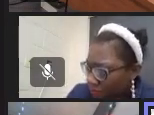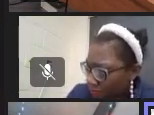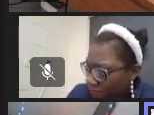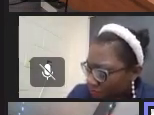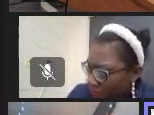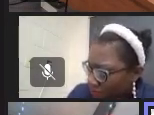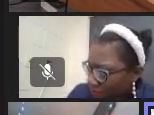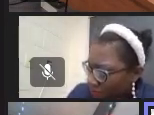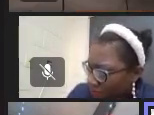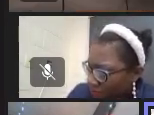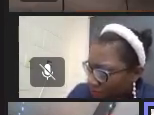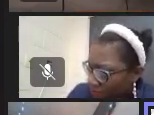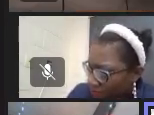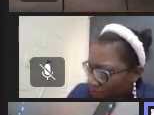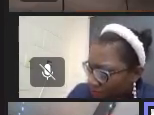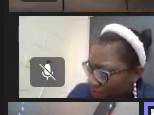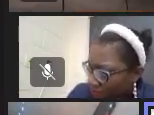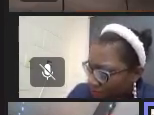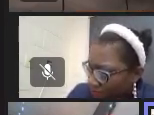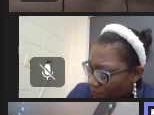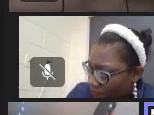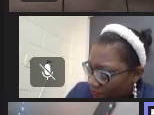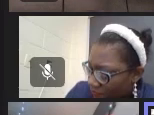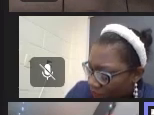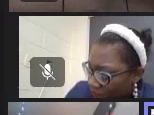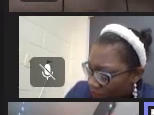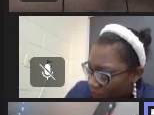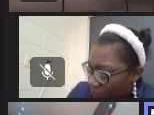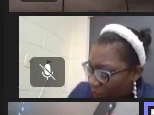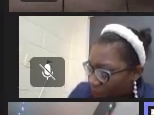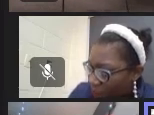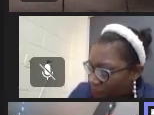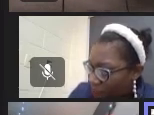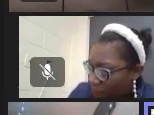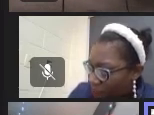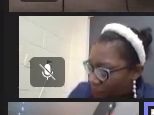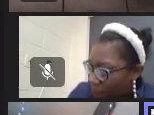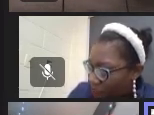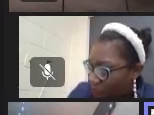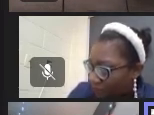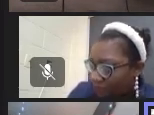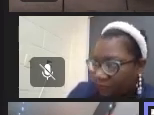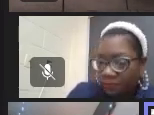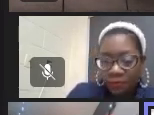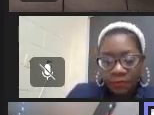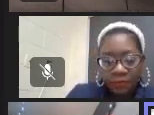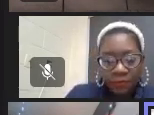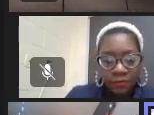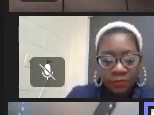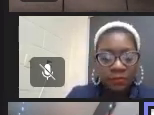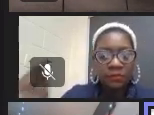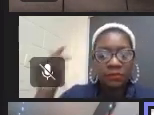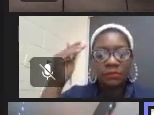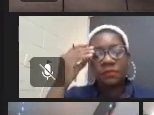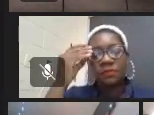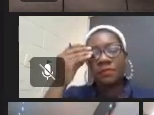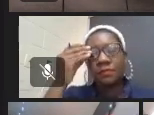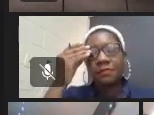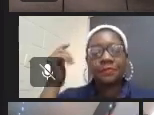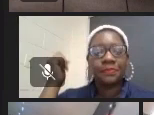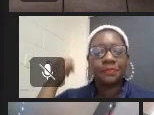Okay. Great. That should have been the short answer, right? No. The rest of that helps solidify it. So okay. Yeah. Thank